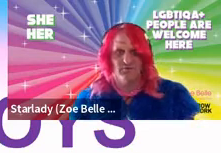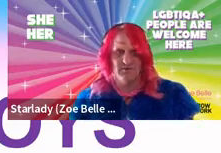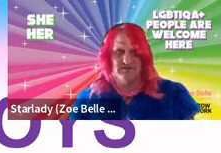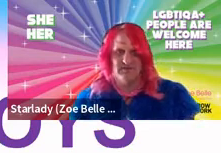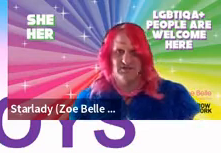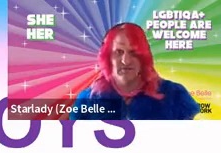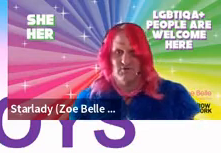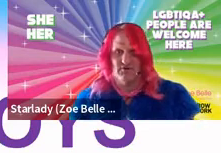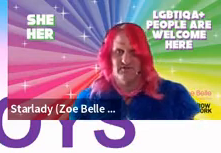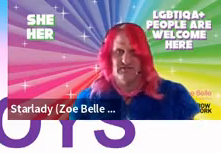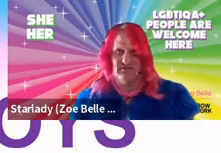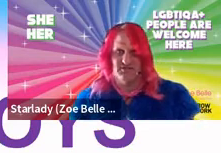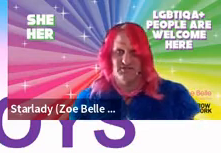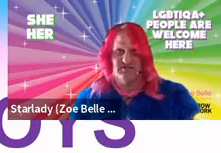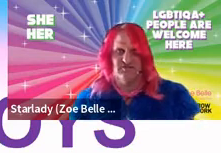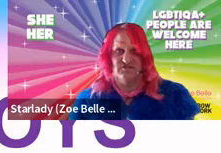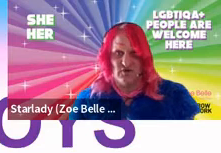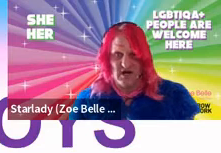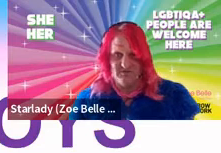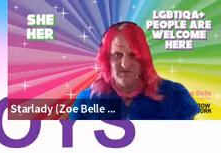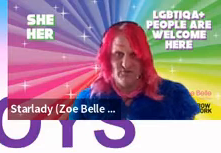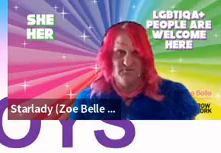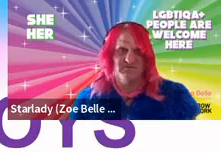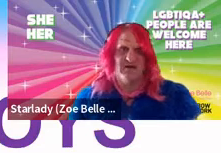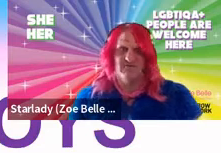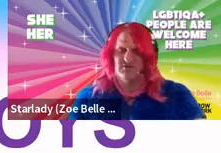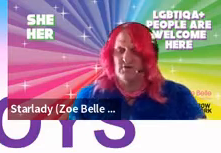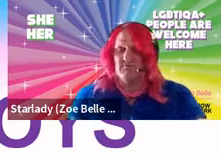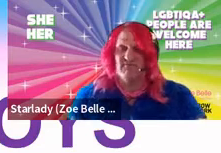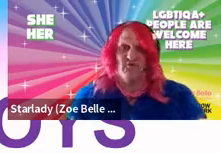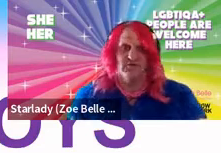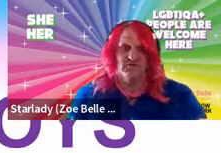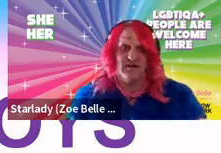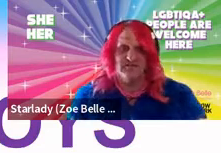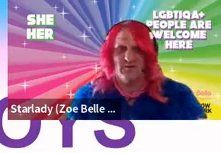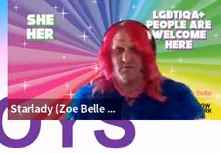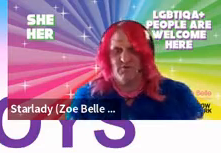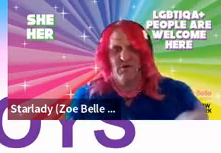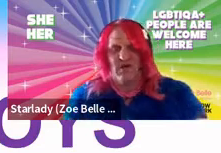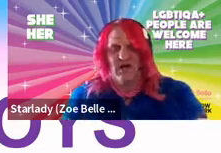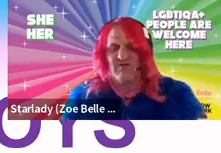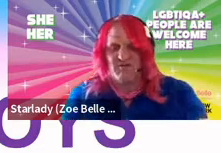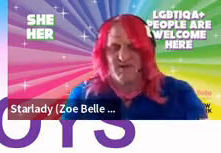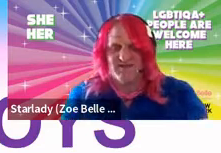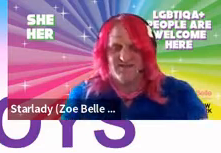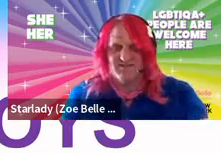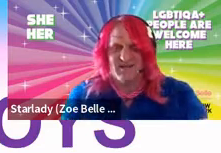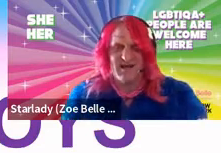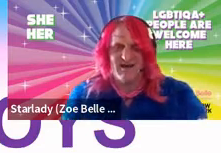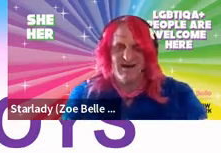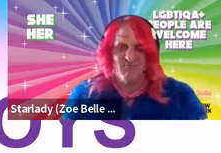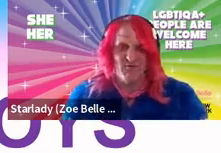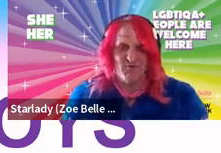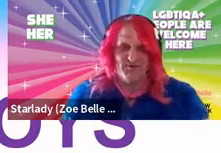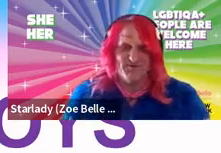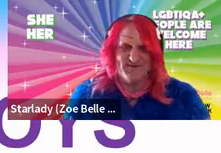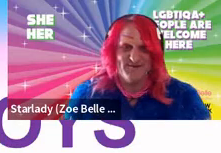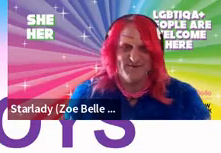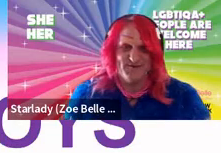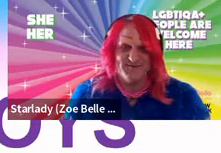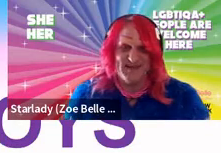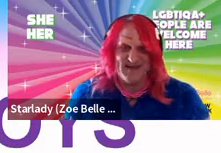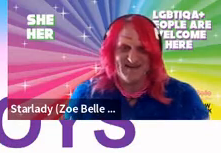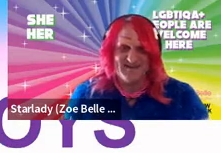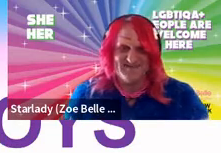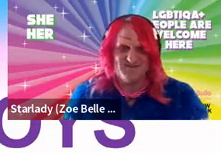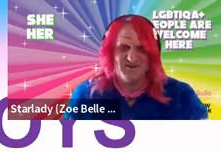group to group, but essentially most Indigenous tribes and groups have a term for trans people. I recommend you check out more